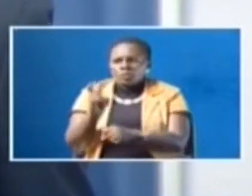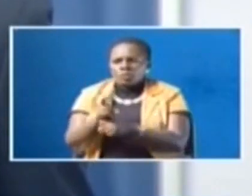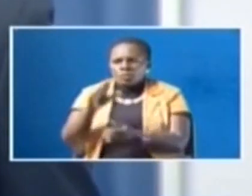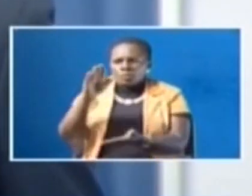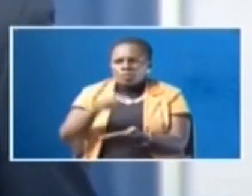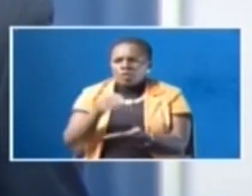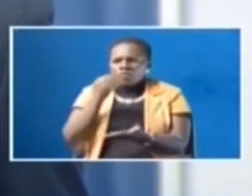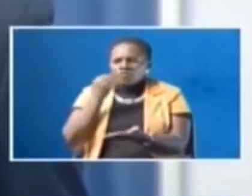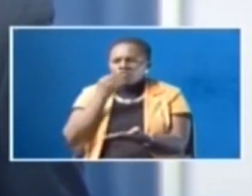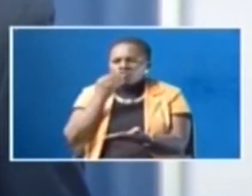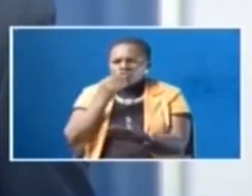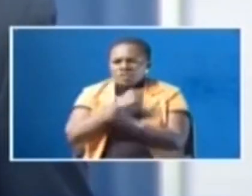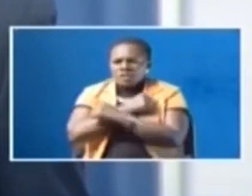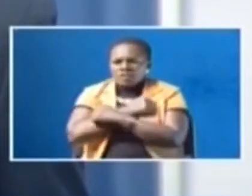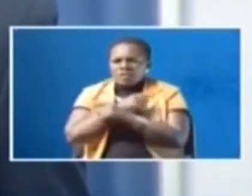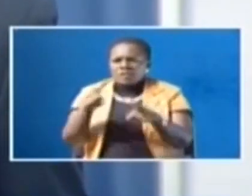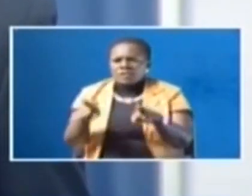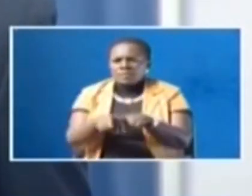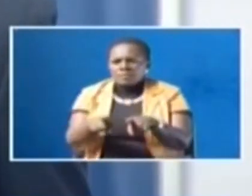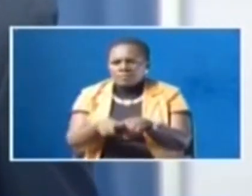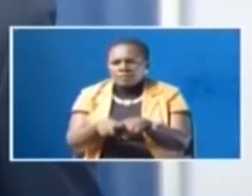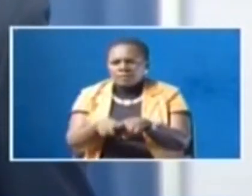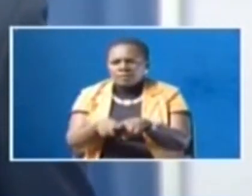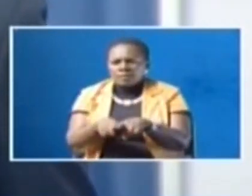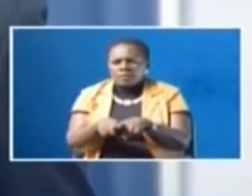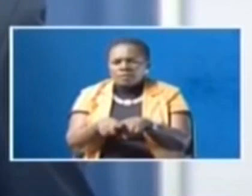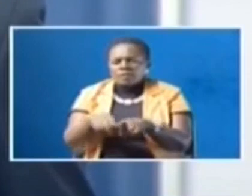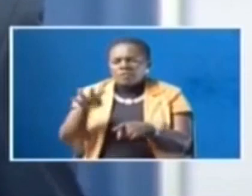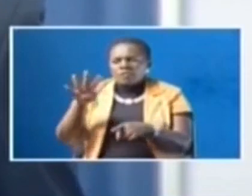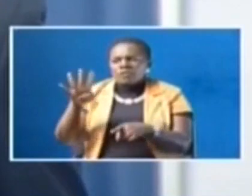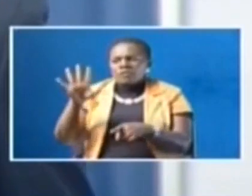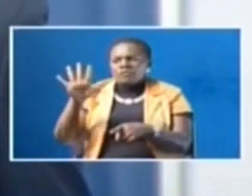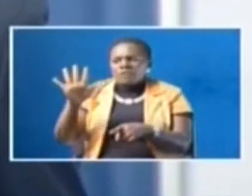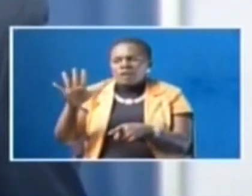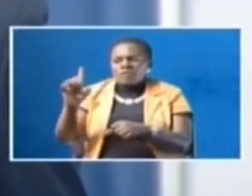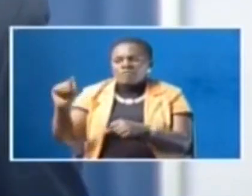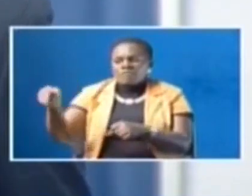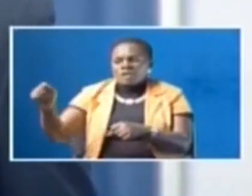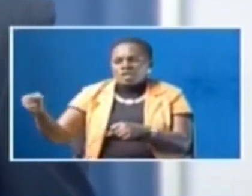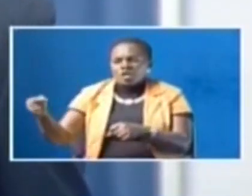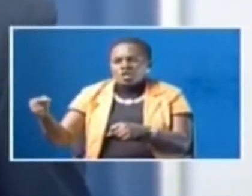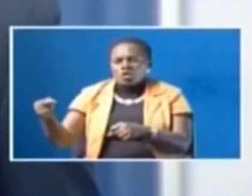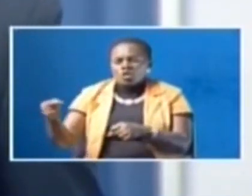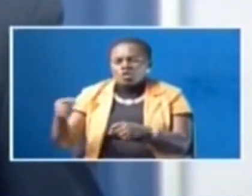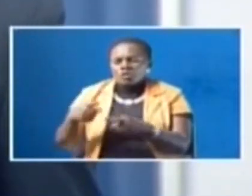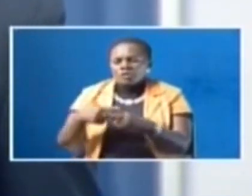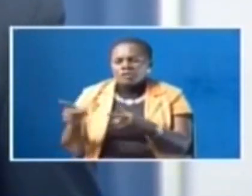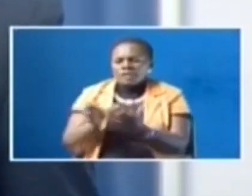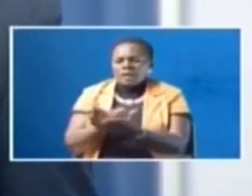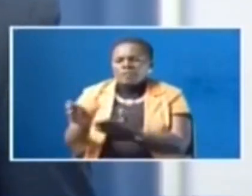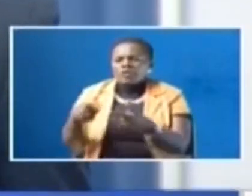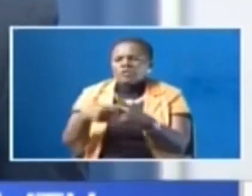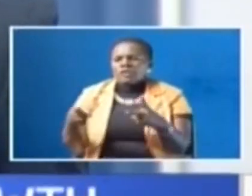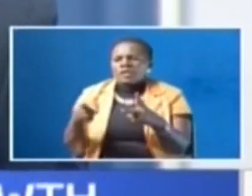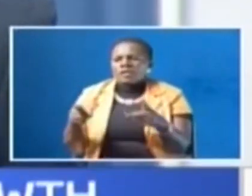urban food lovers. The fancy establishment gobbled up 45 million shillings as an initial investment. The fast food